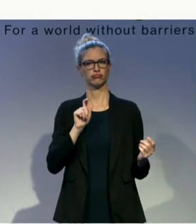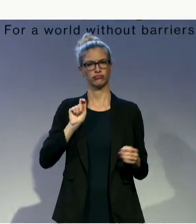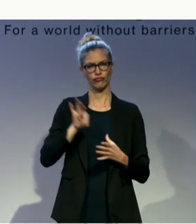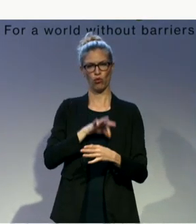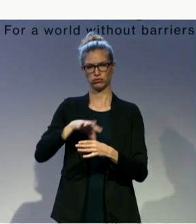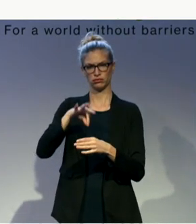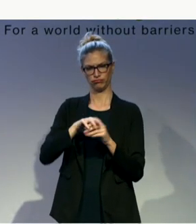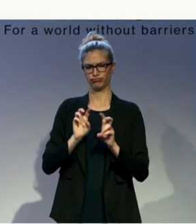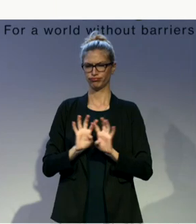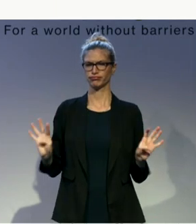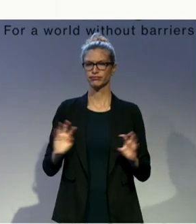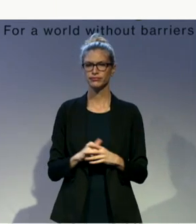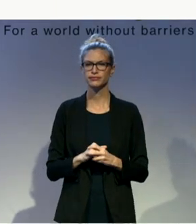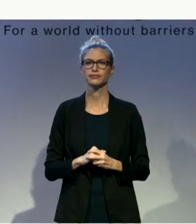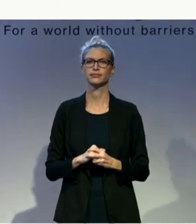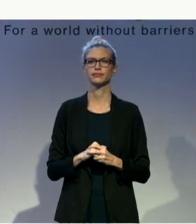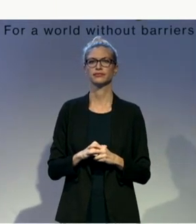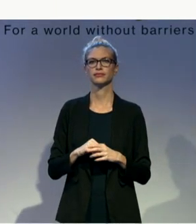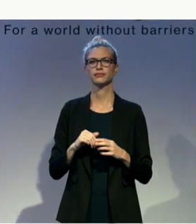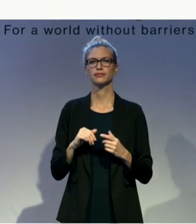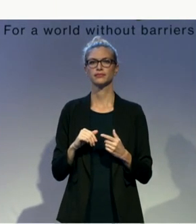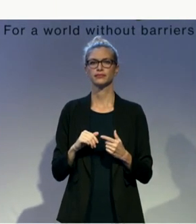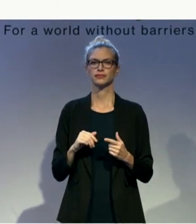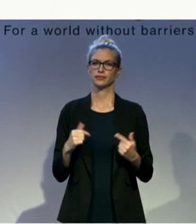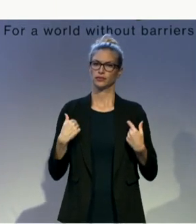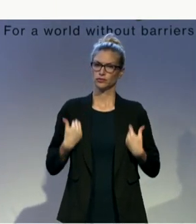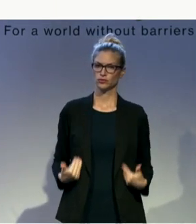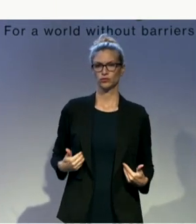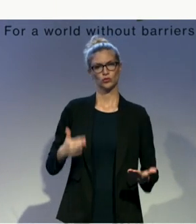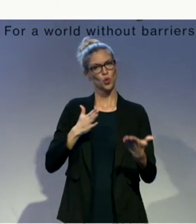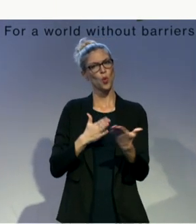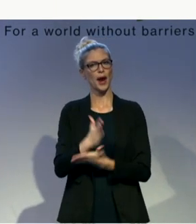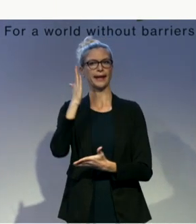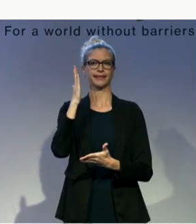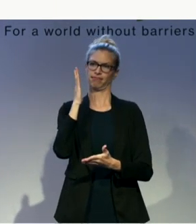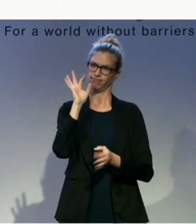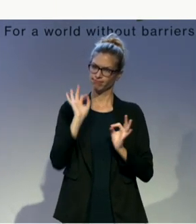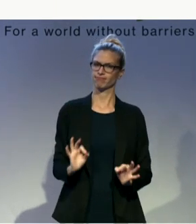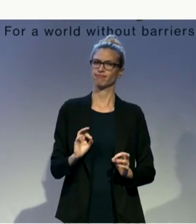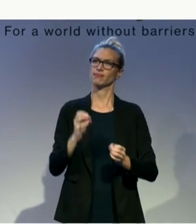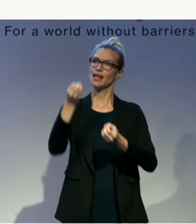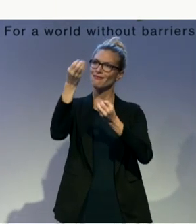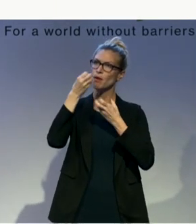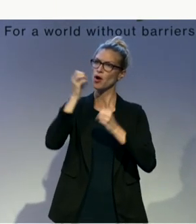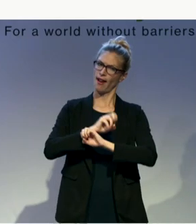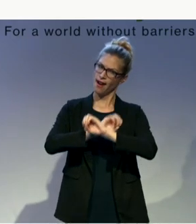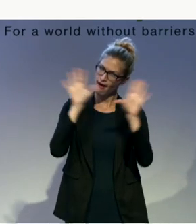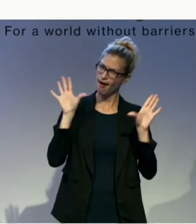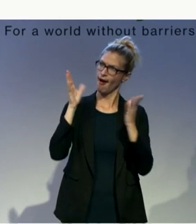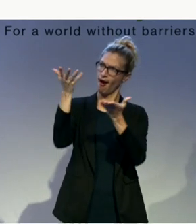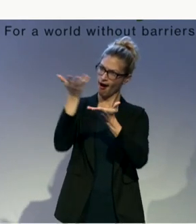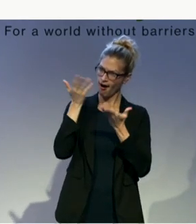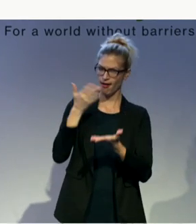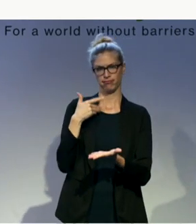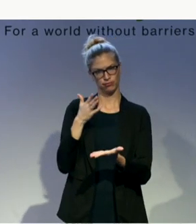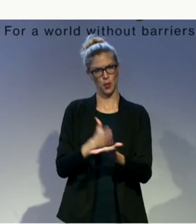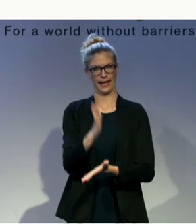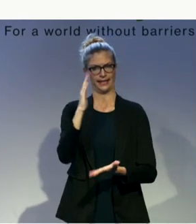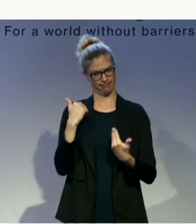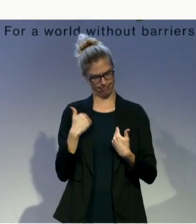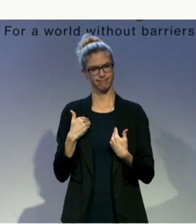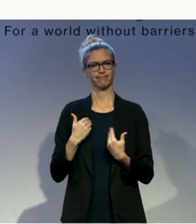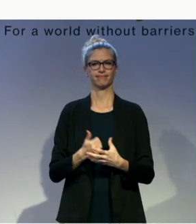also about the right to understand the information when it comes to voting. So this was the whole summary of all